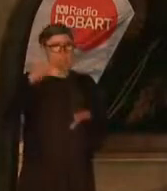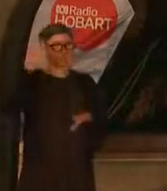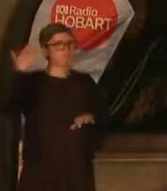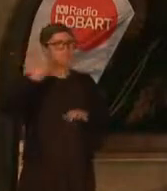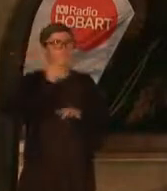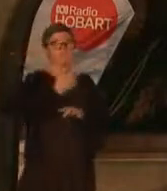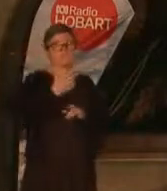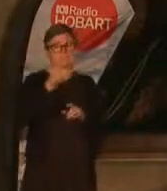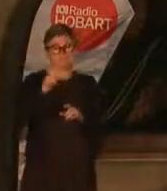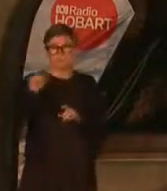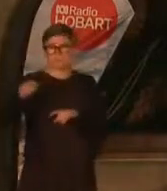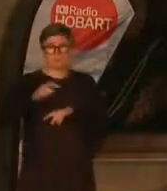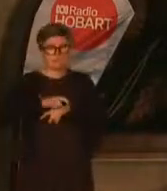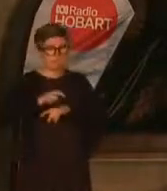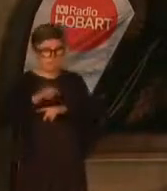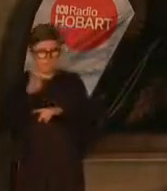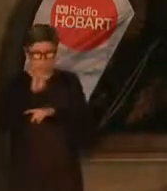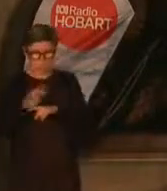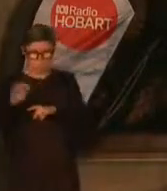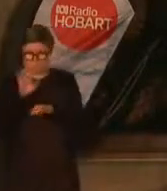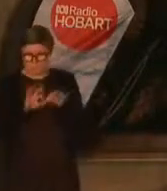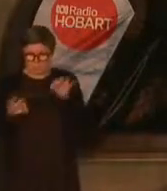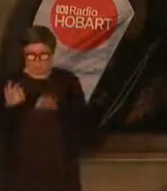Europe were really grappling with theories